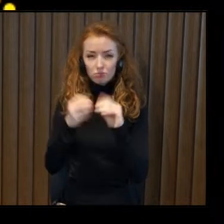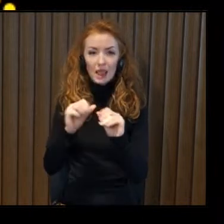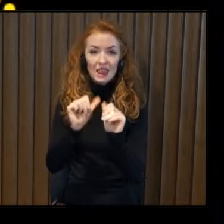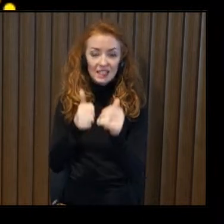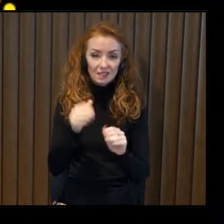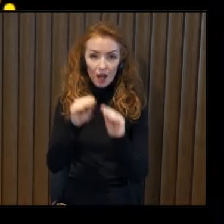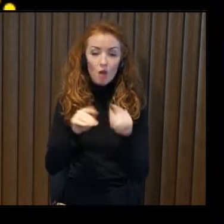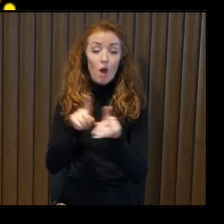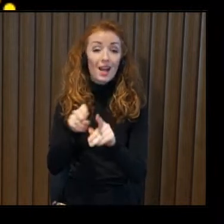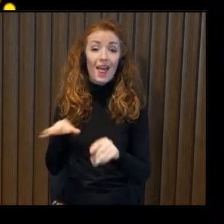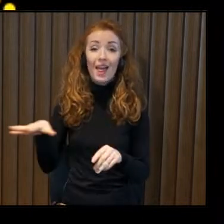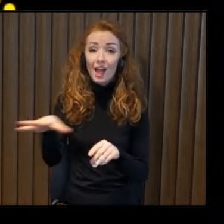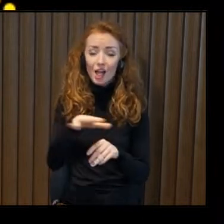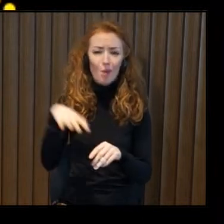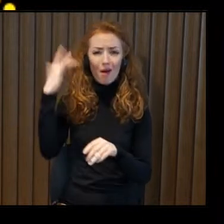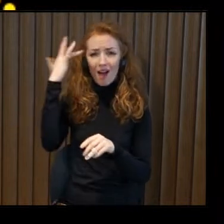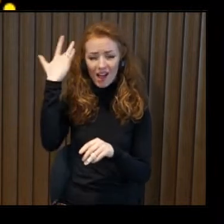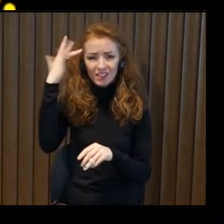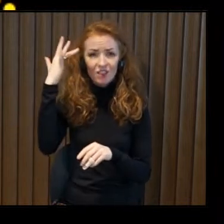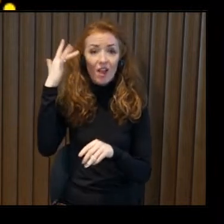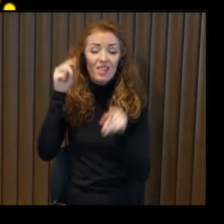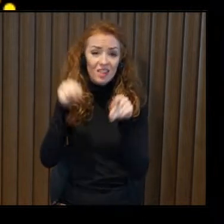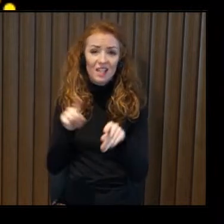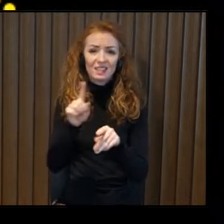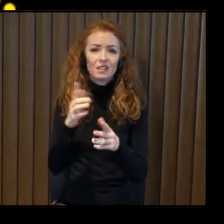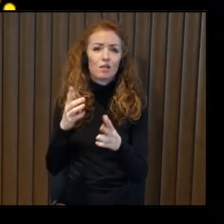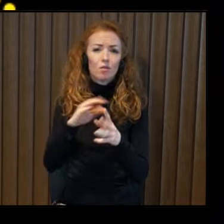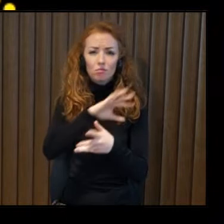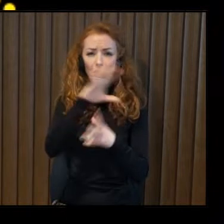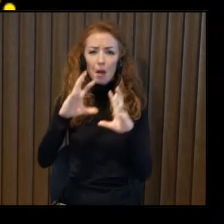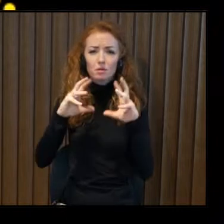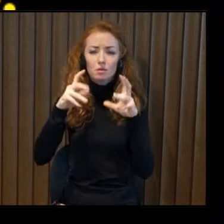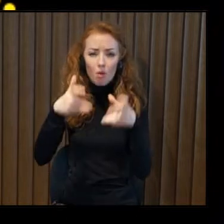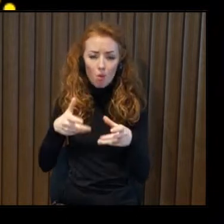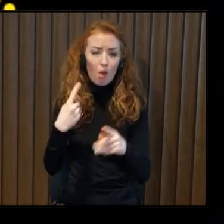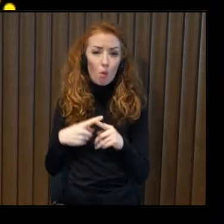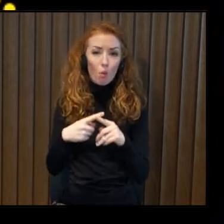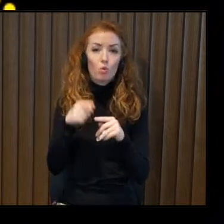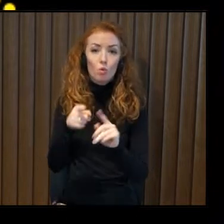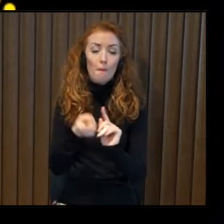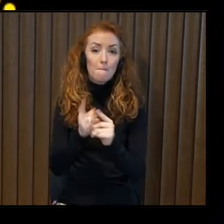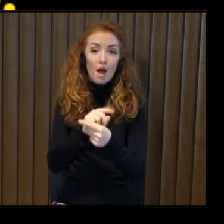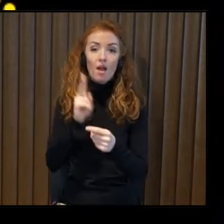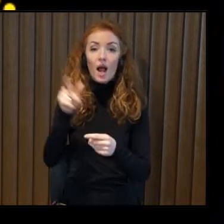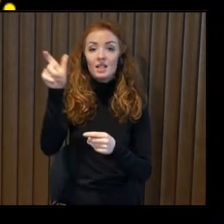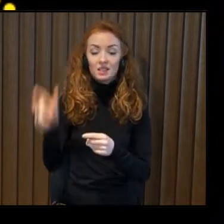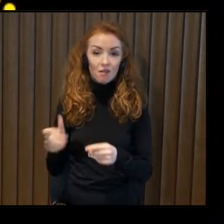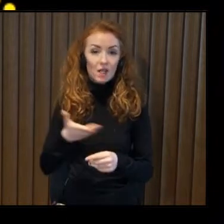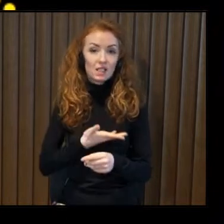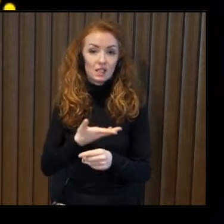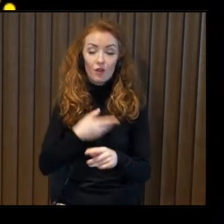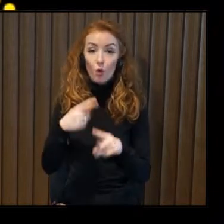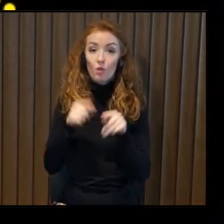is a global phenomenon that is actually changing the way people live. And it's a really profound approach